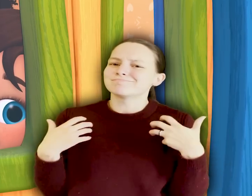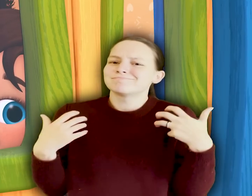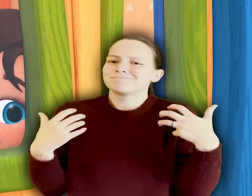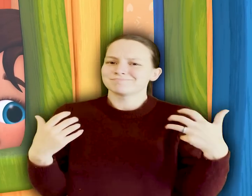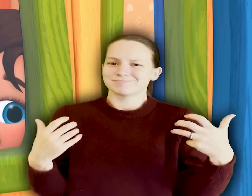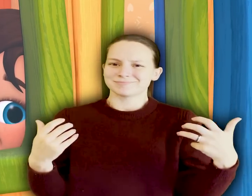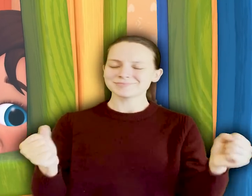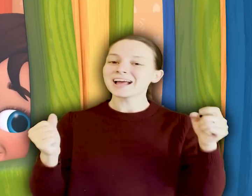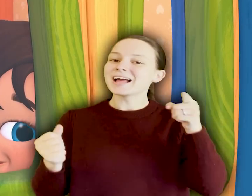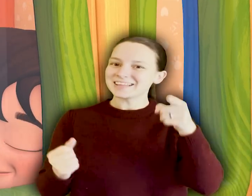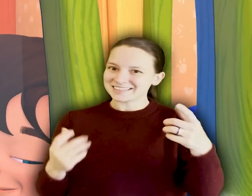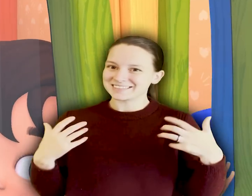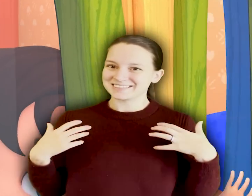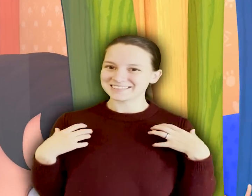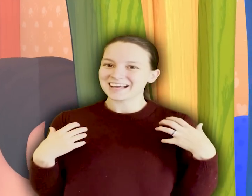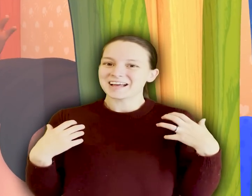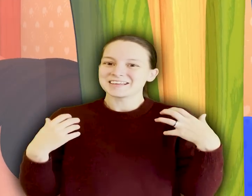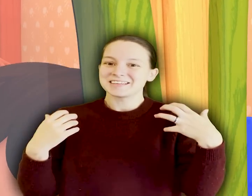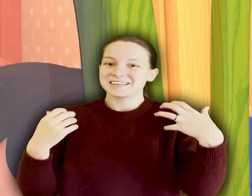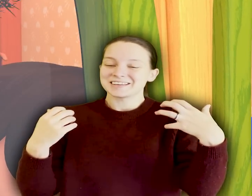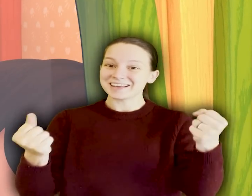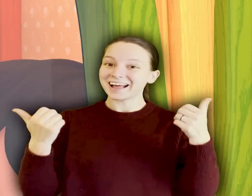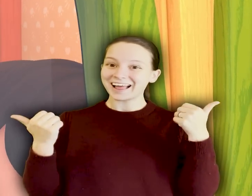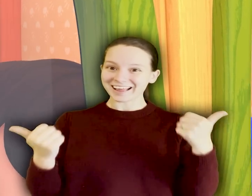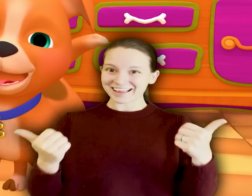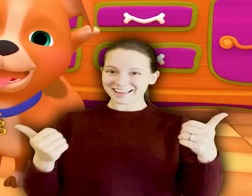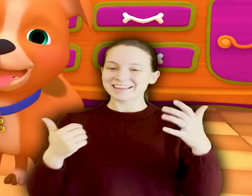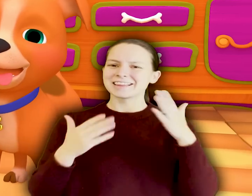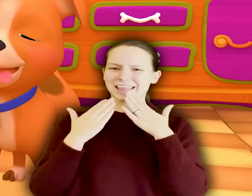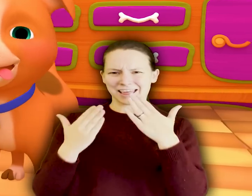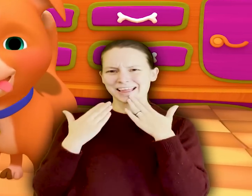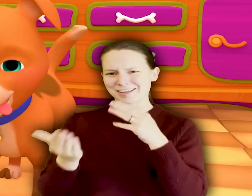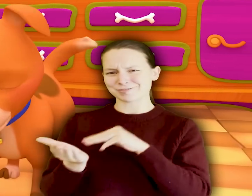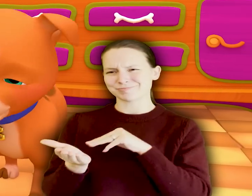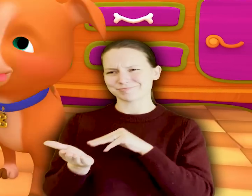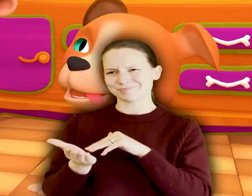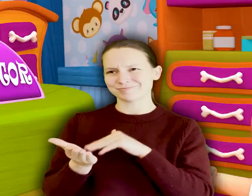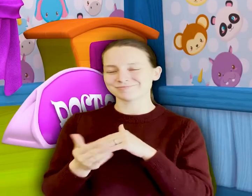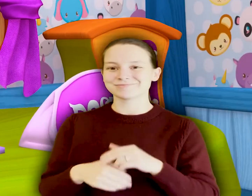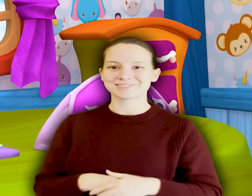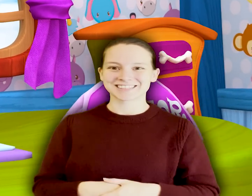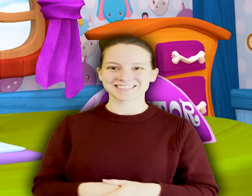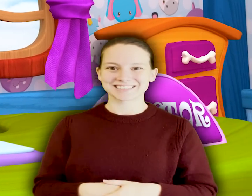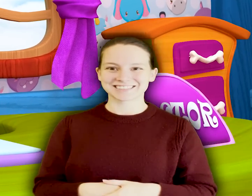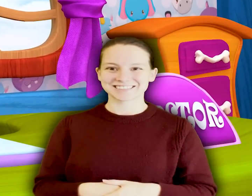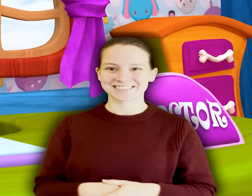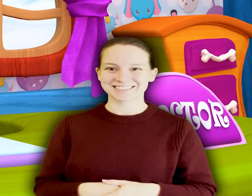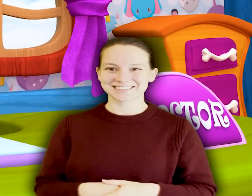now bingles all cured now bingles all cured now all thanks to the